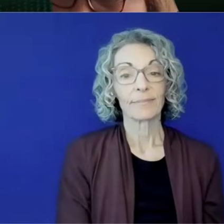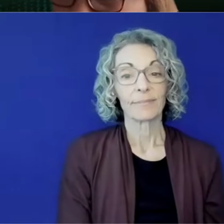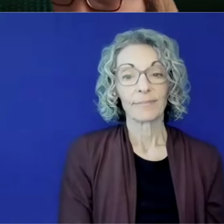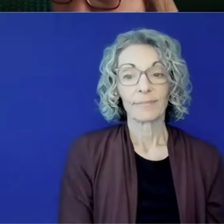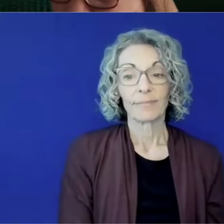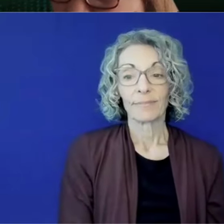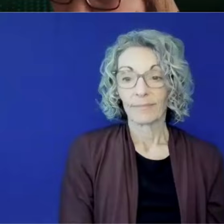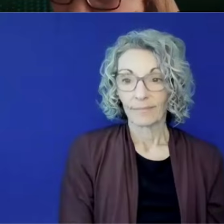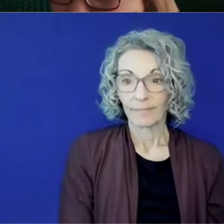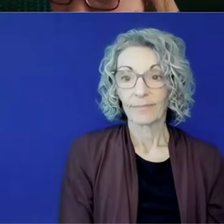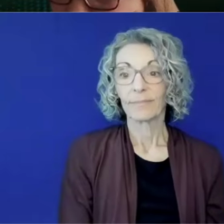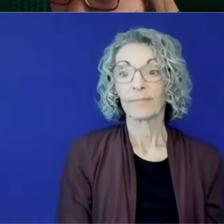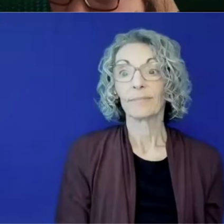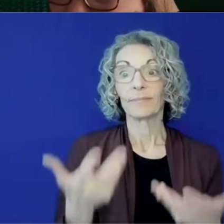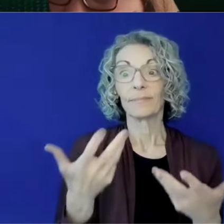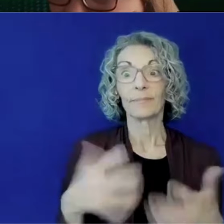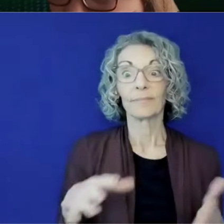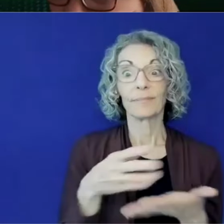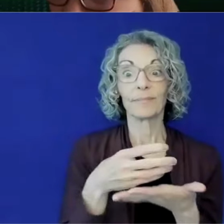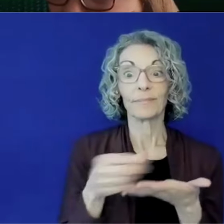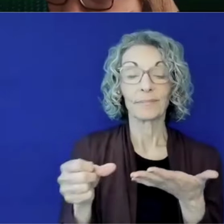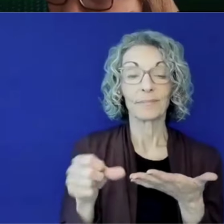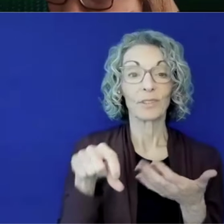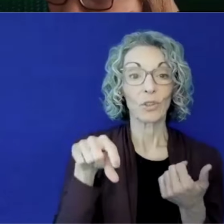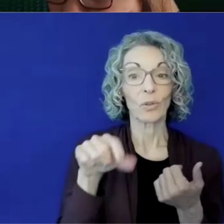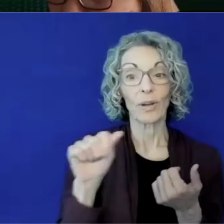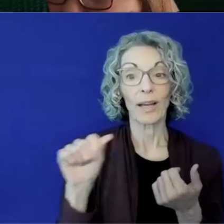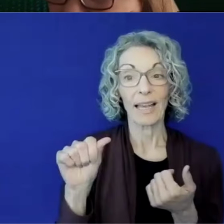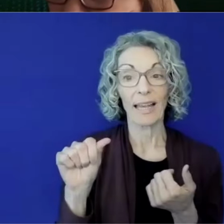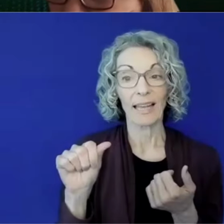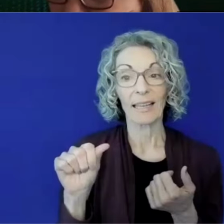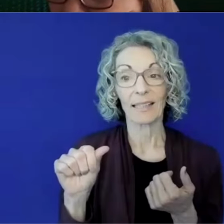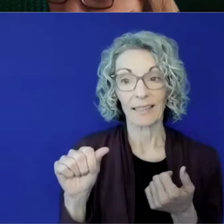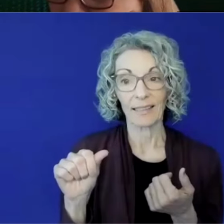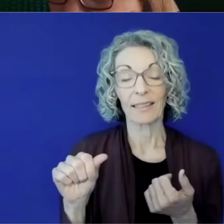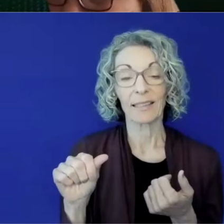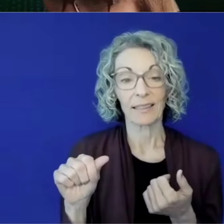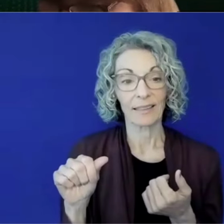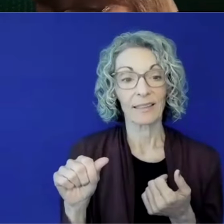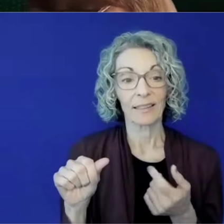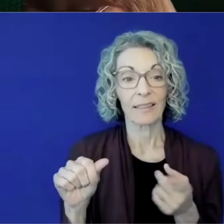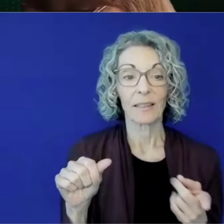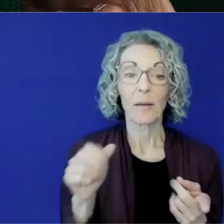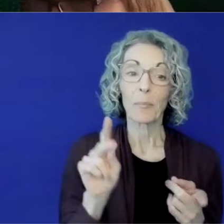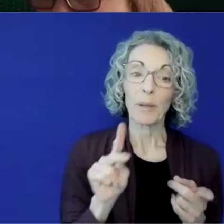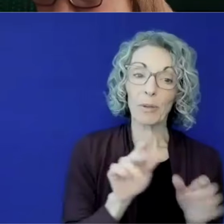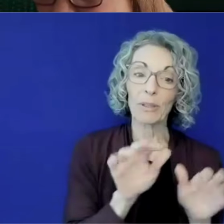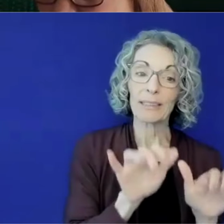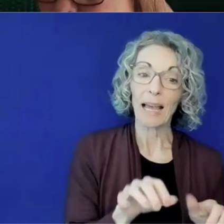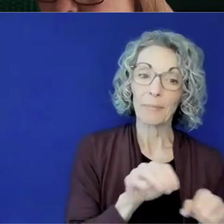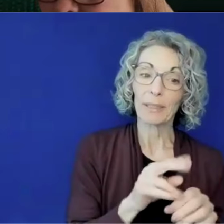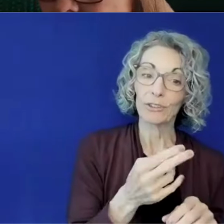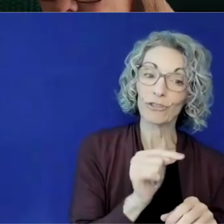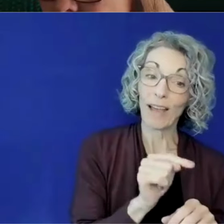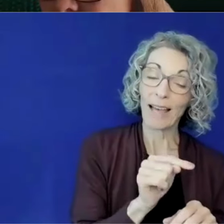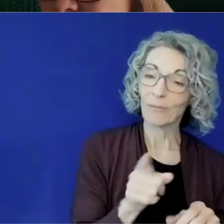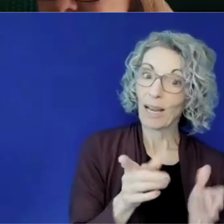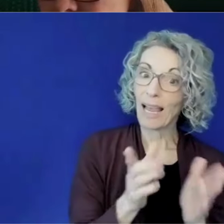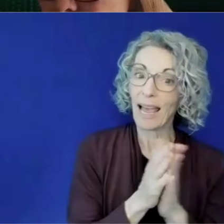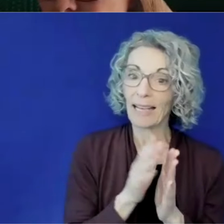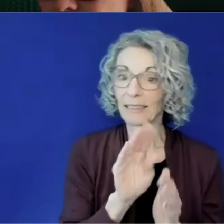That is it for the Q&A questions. I know several times people have put things in the chat, but then we've asked them to put them